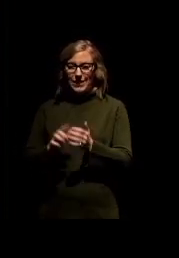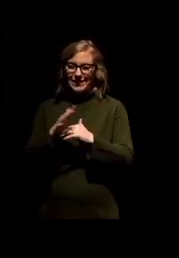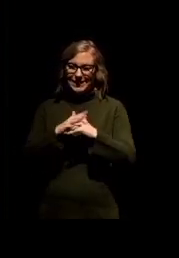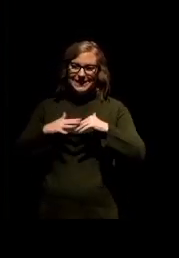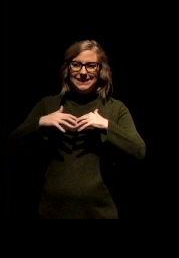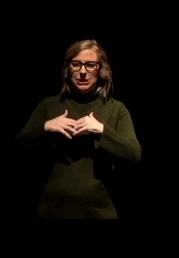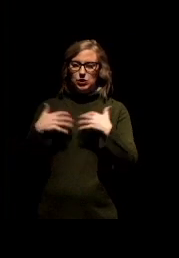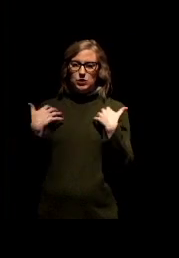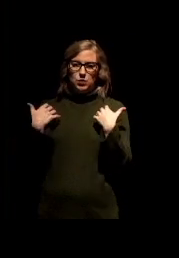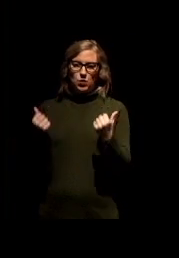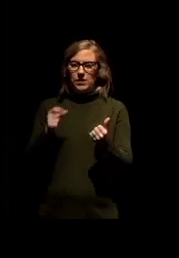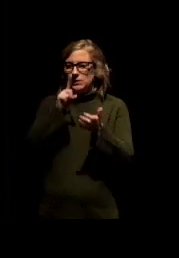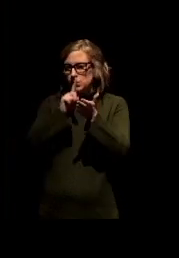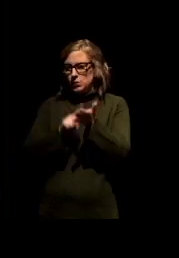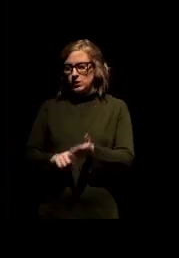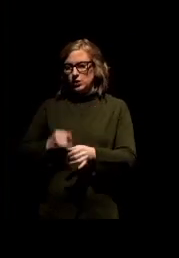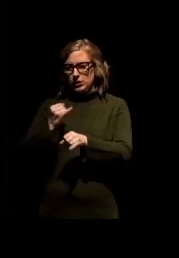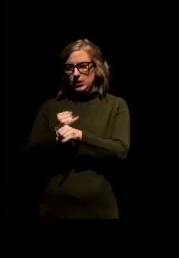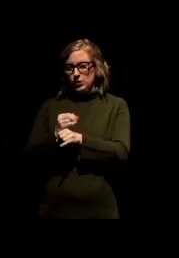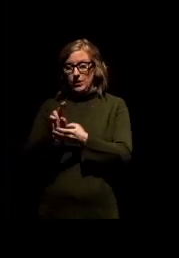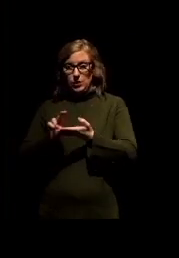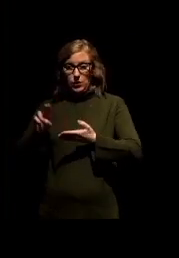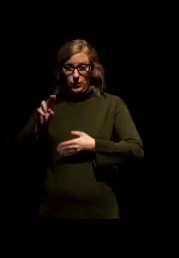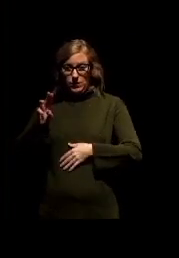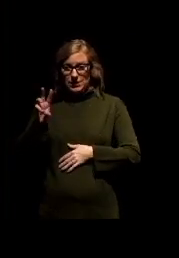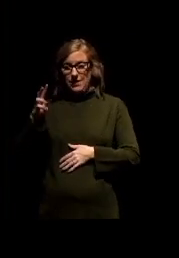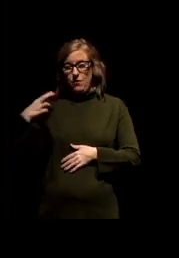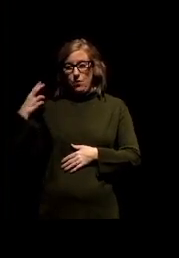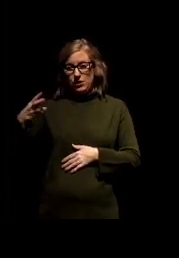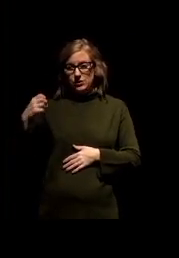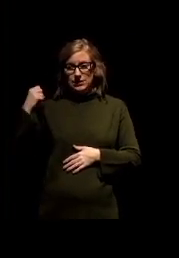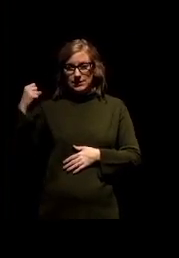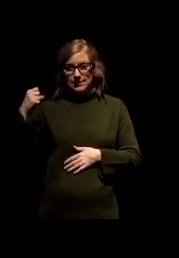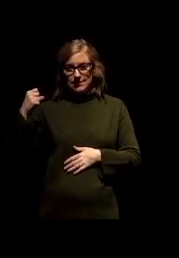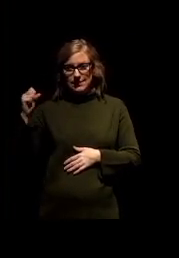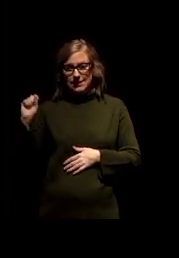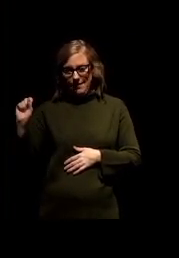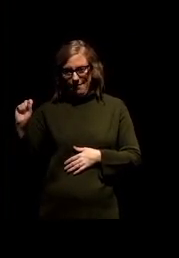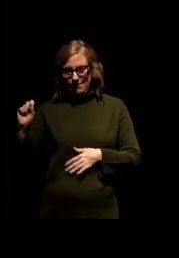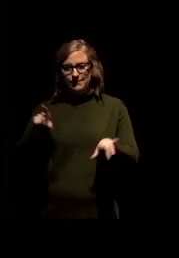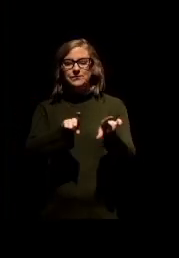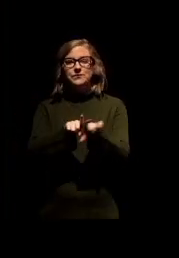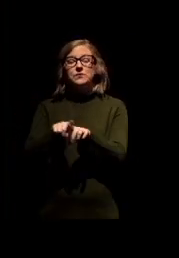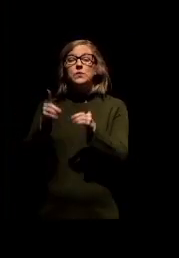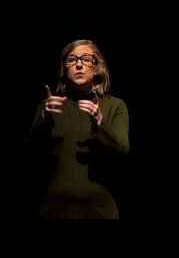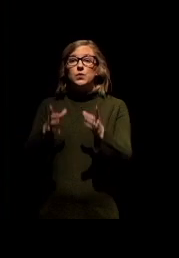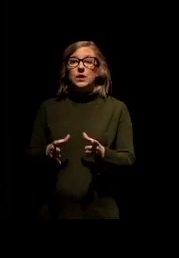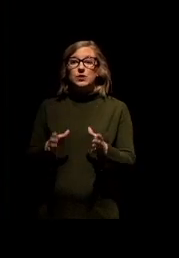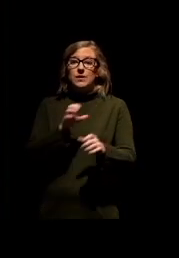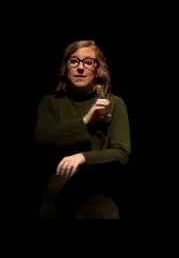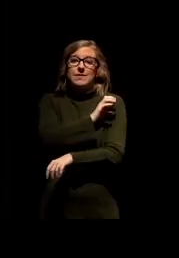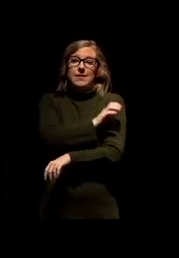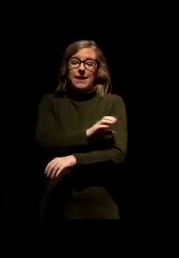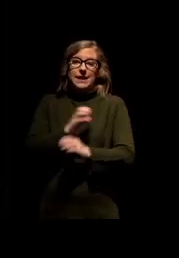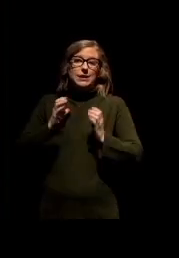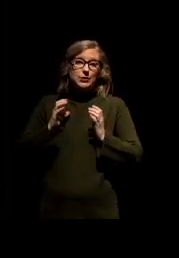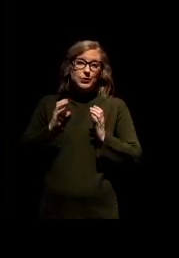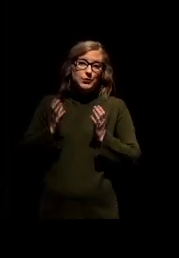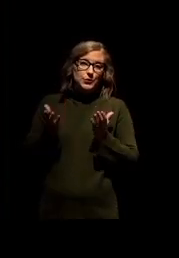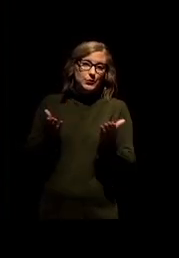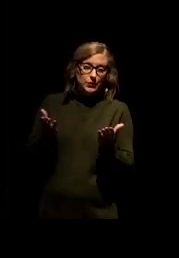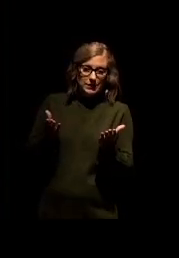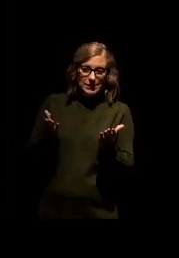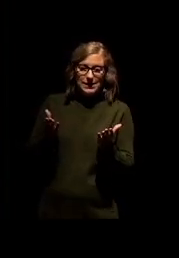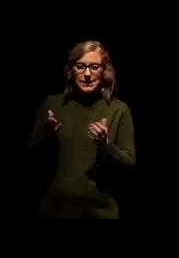at the Indigenous Wellness Research Institute at the University of Washington in Seattle, and director of client services at AIDS Project in Los